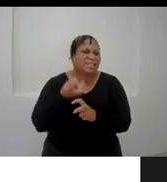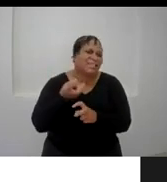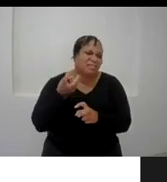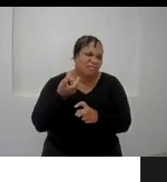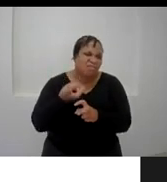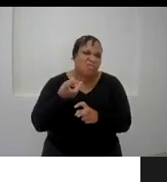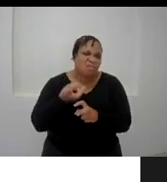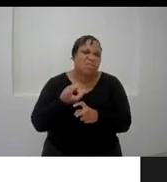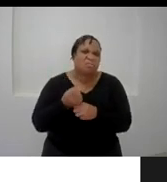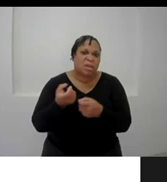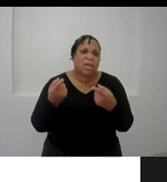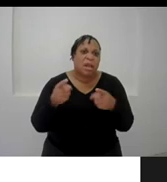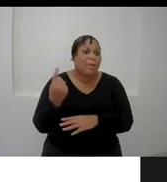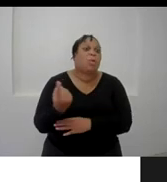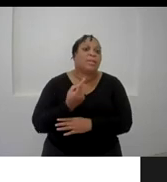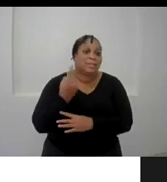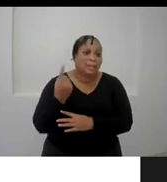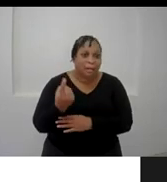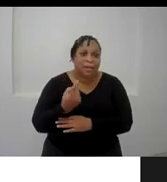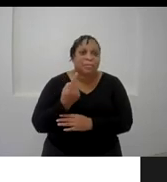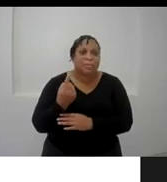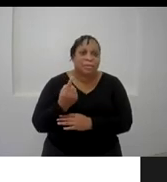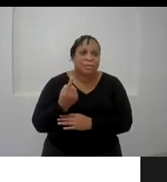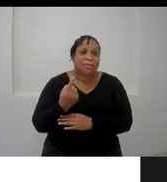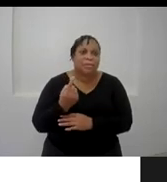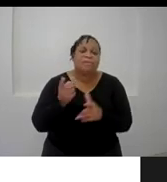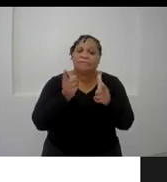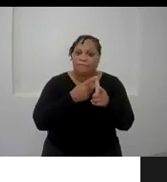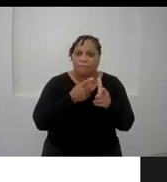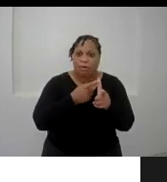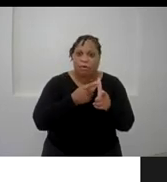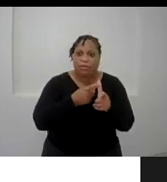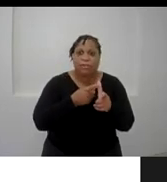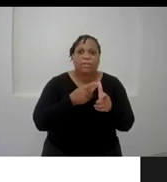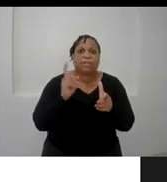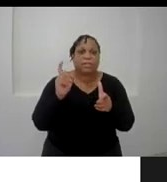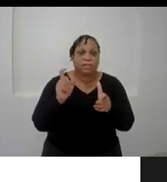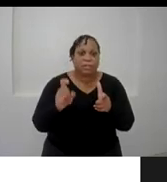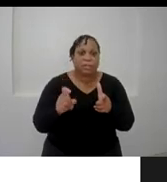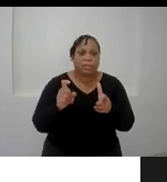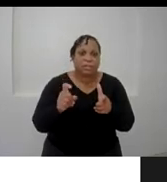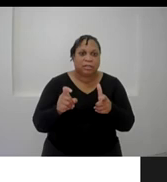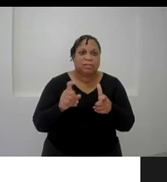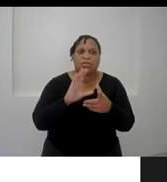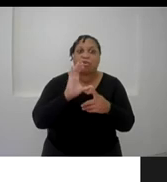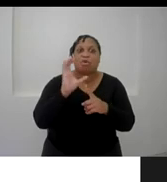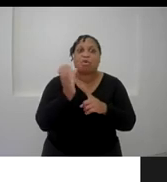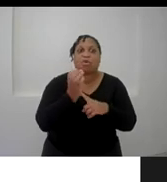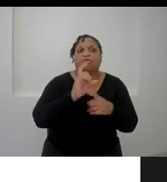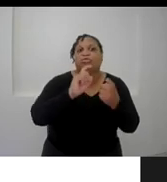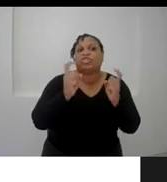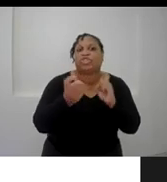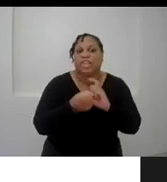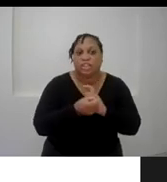make happen all the time, is that first bit is that have to be significant cultural changes. It has